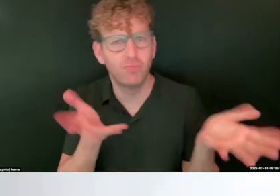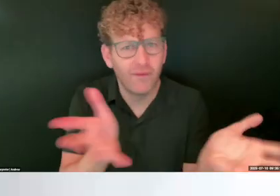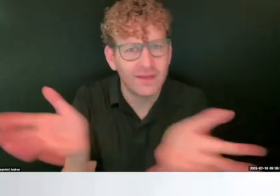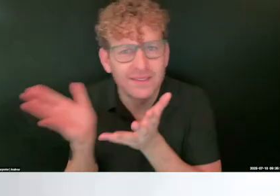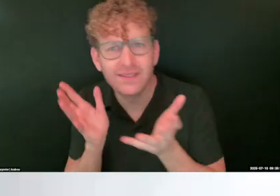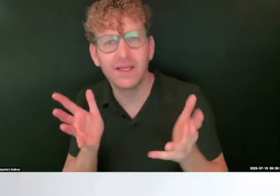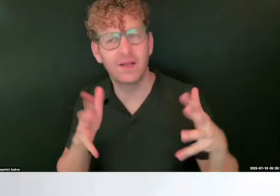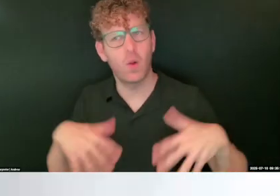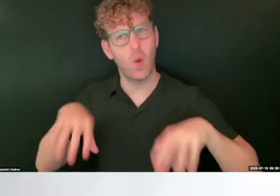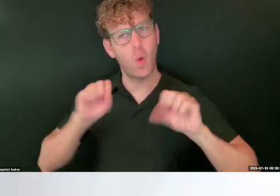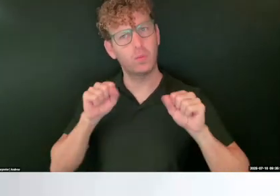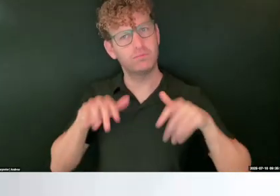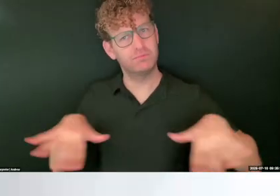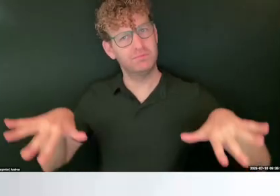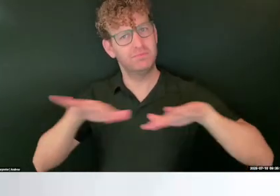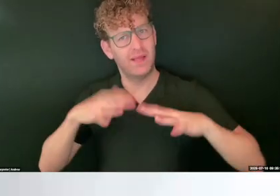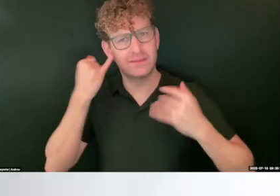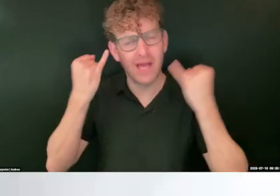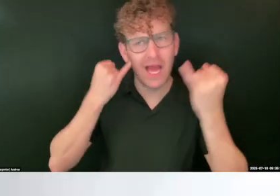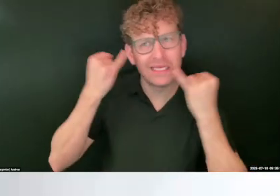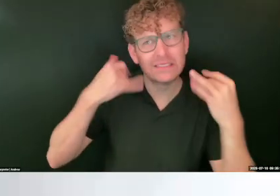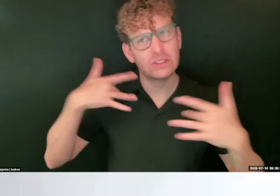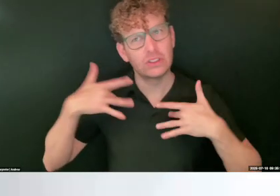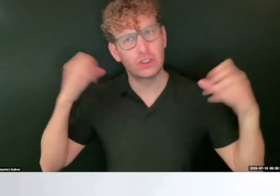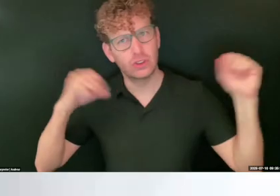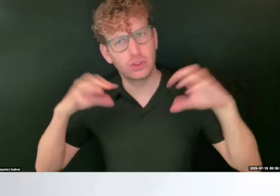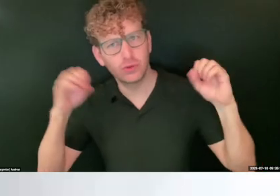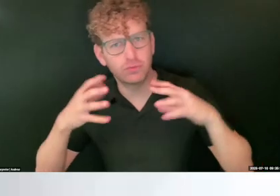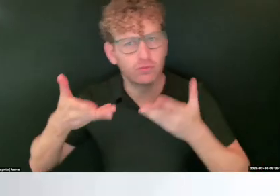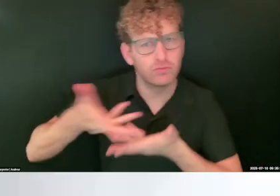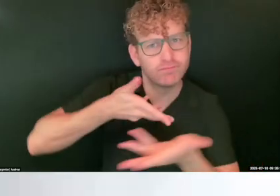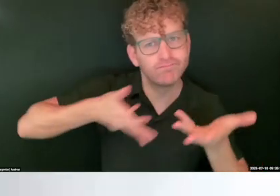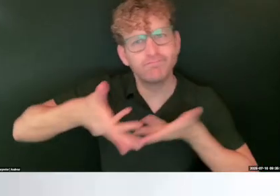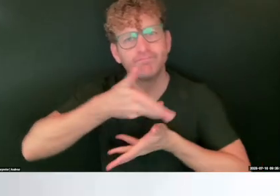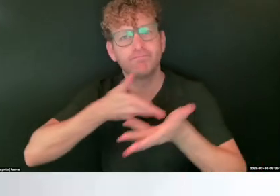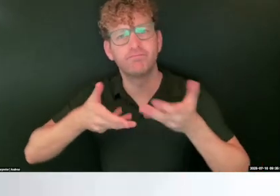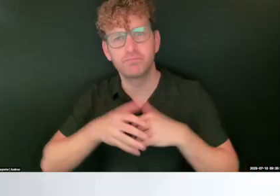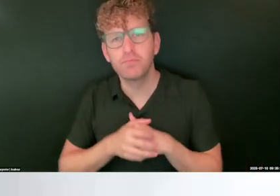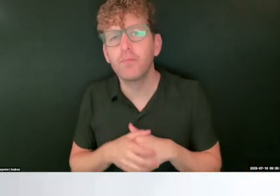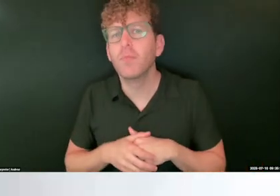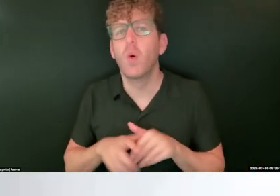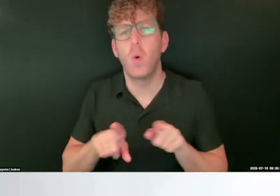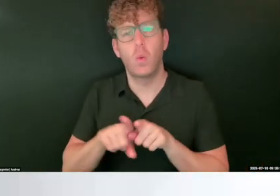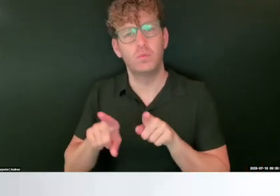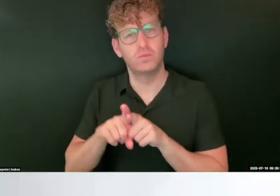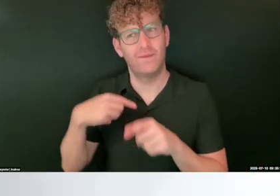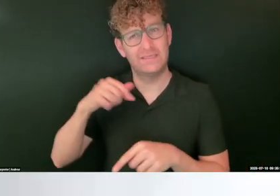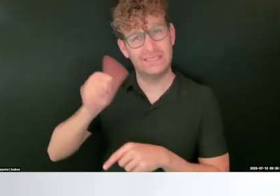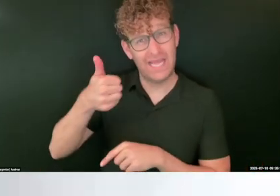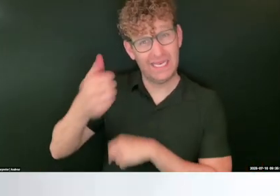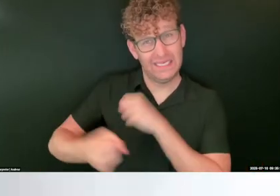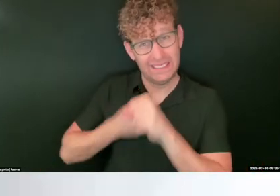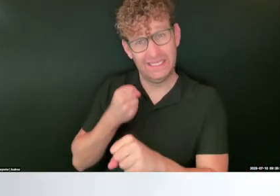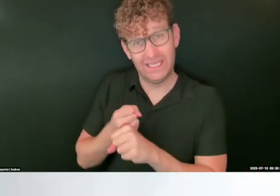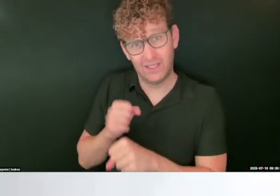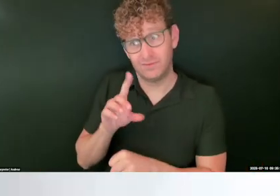where ideas and concerns could be shared. We also have over 10 years of data and lessons learned from years of